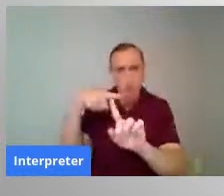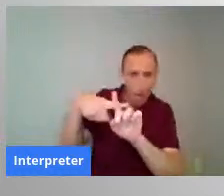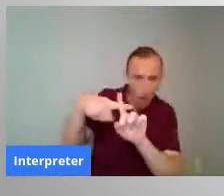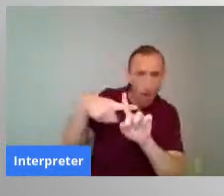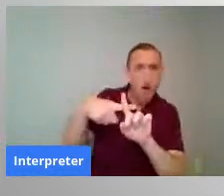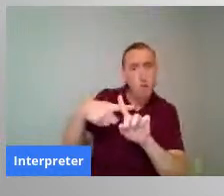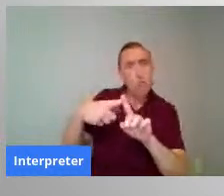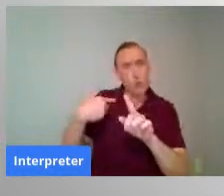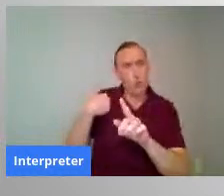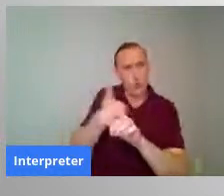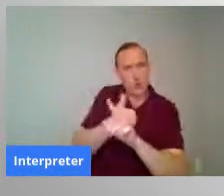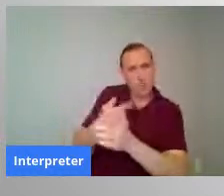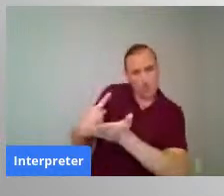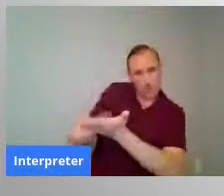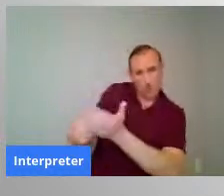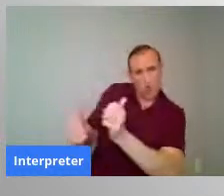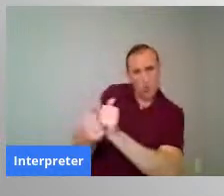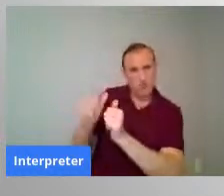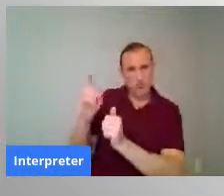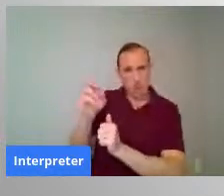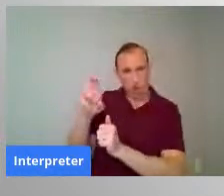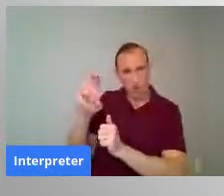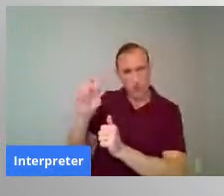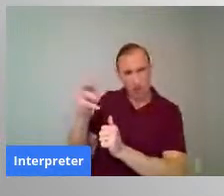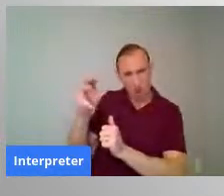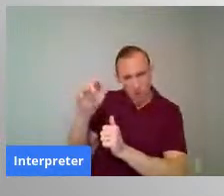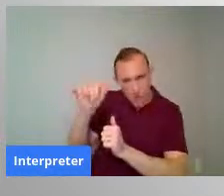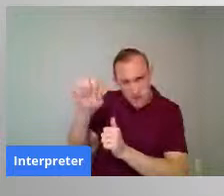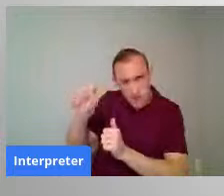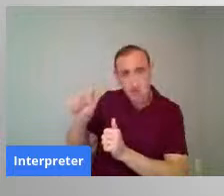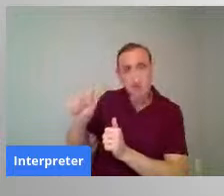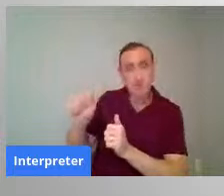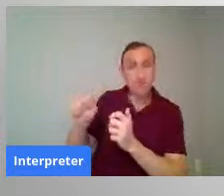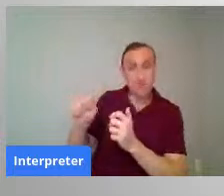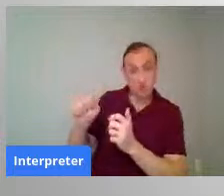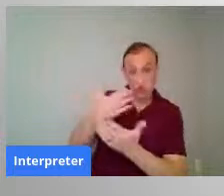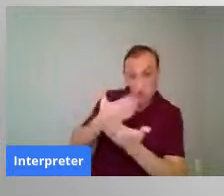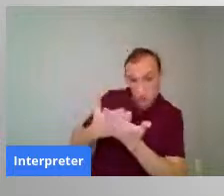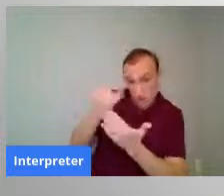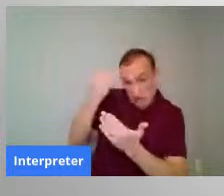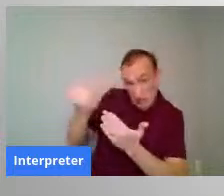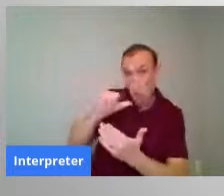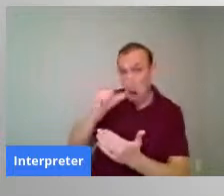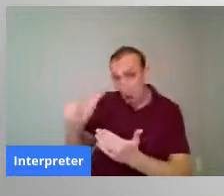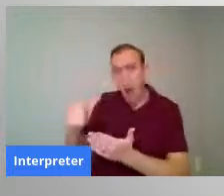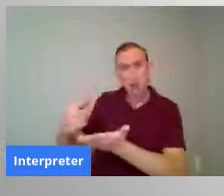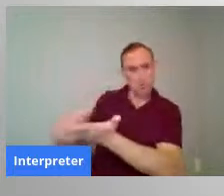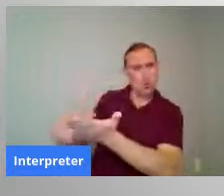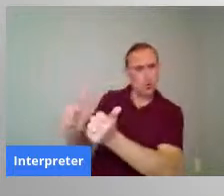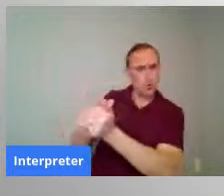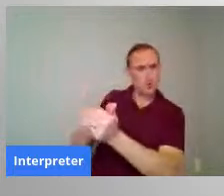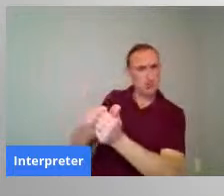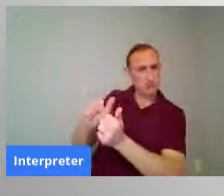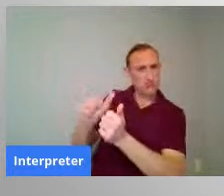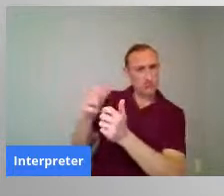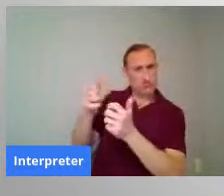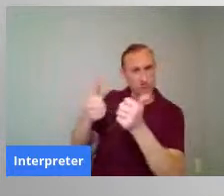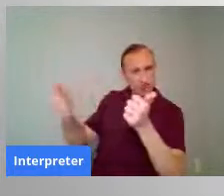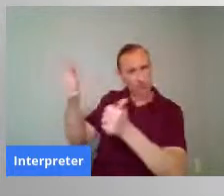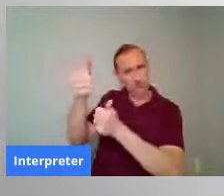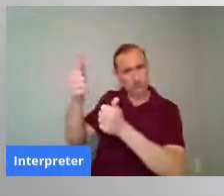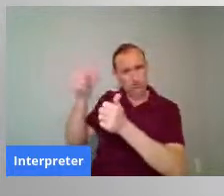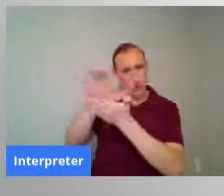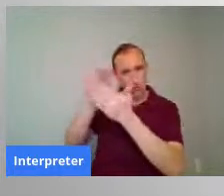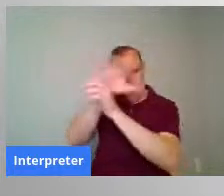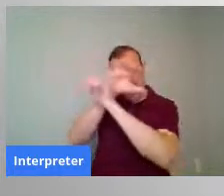think about, you know, based on our schools, if it would be a good fit. Thank you. And it doesn't have to be everybody, but I